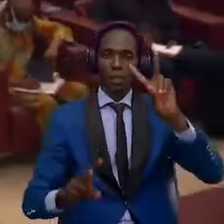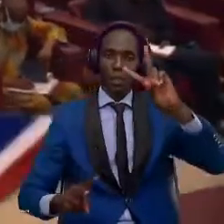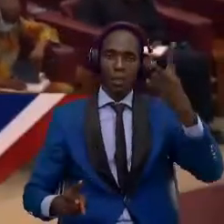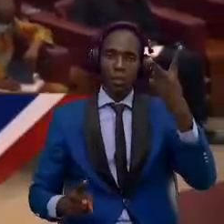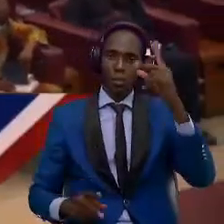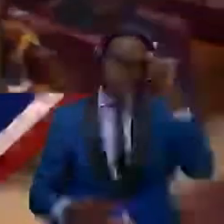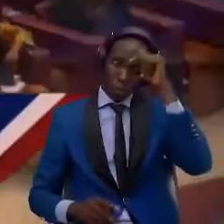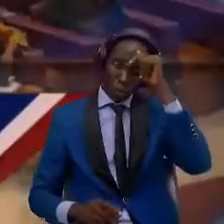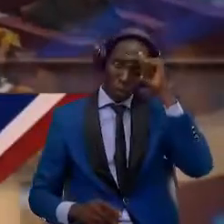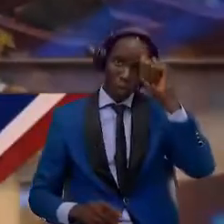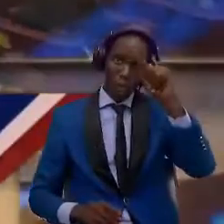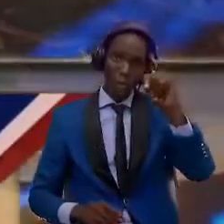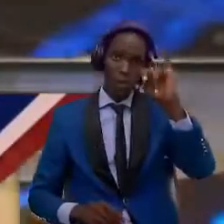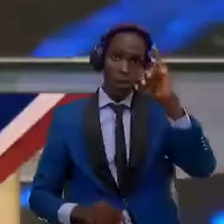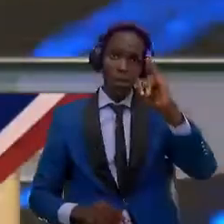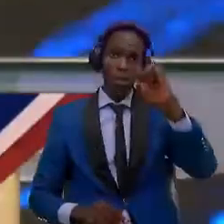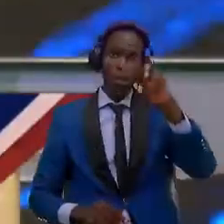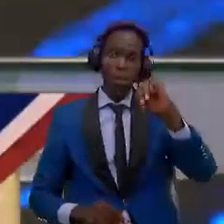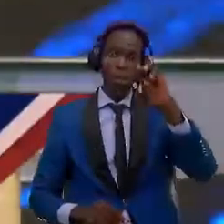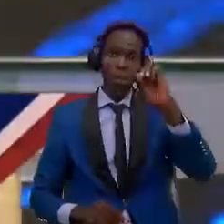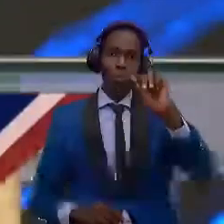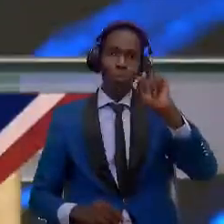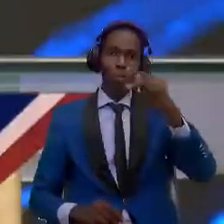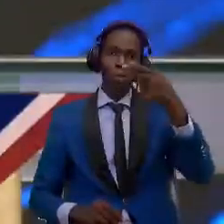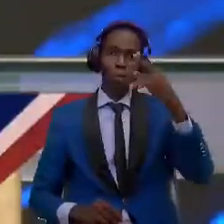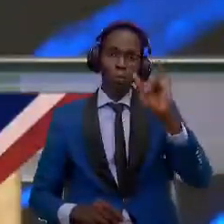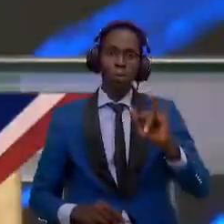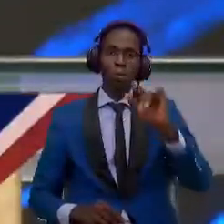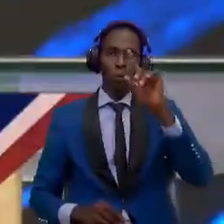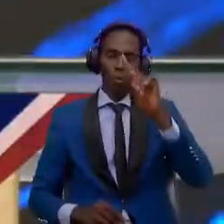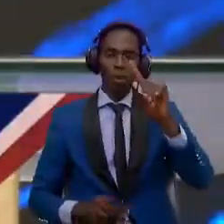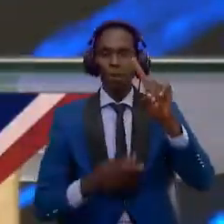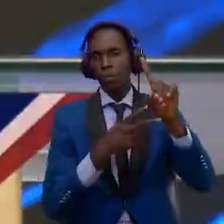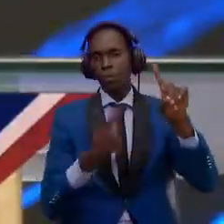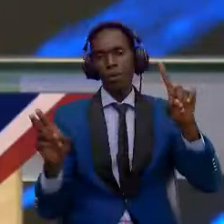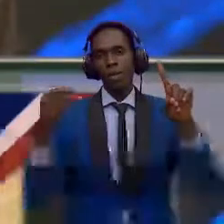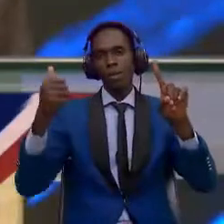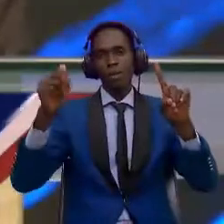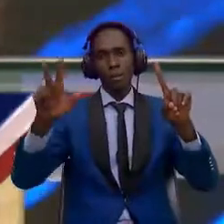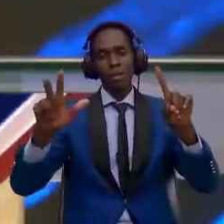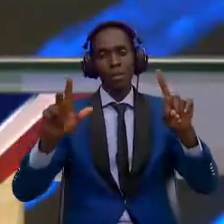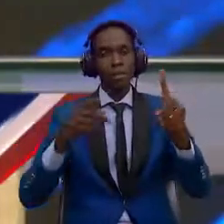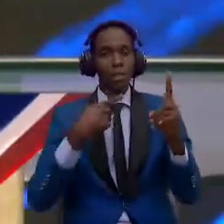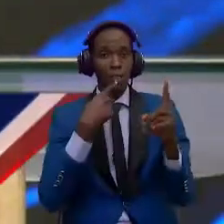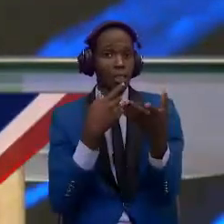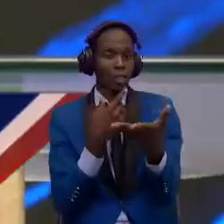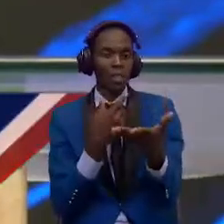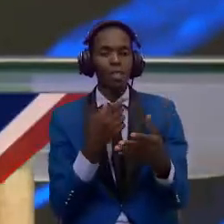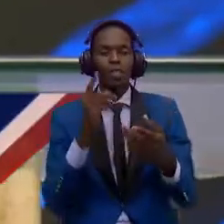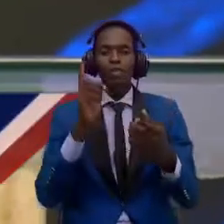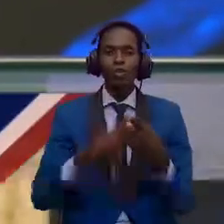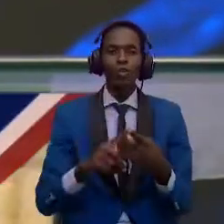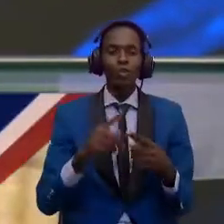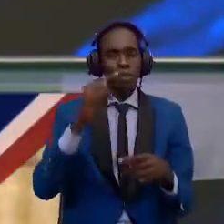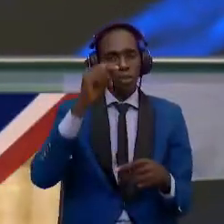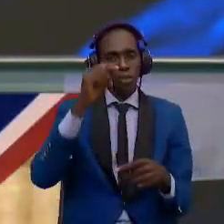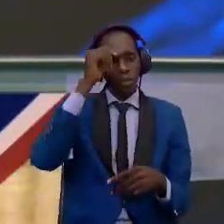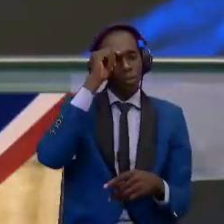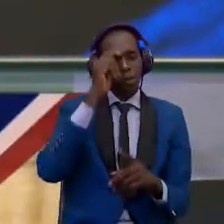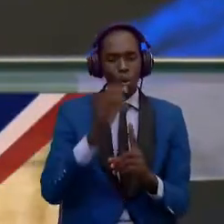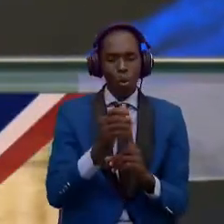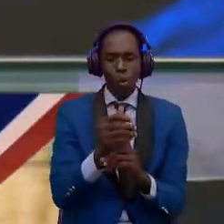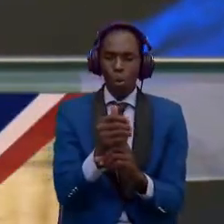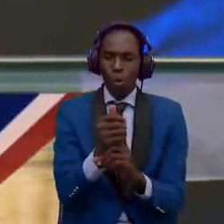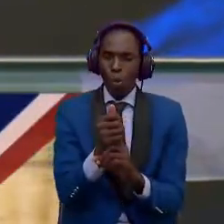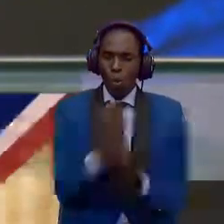chapter 1, we're reading from verse 13. He's talking to Timothy, and he's saying to Timothy, hold